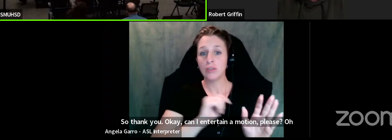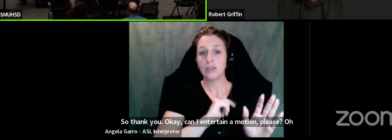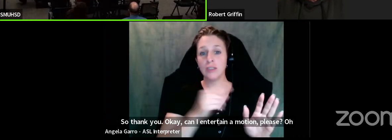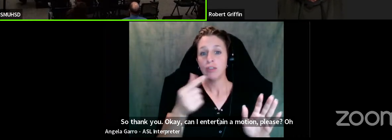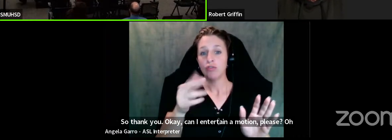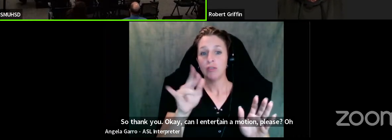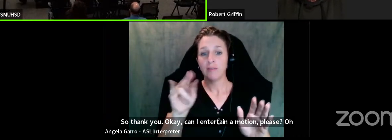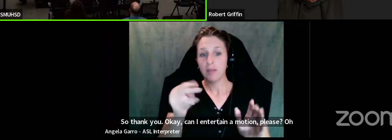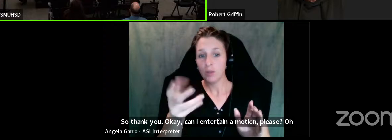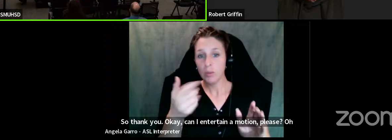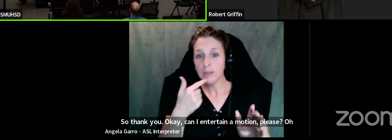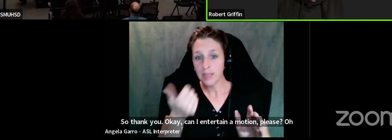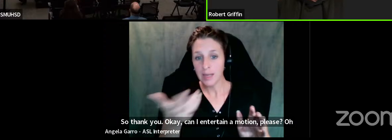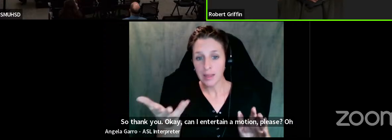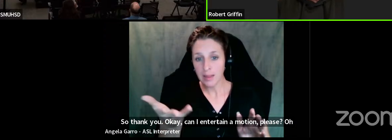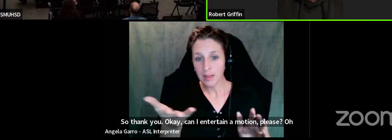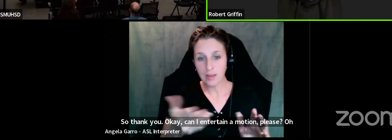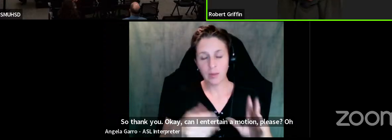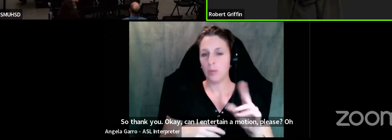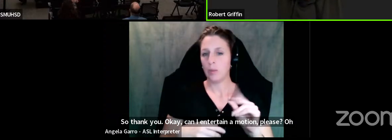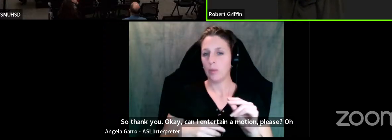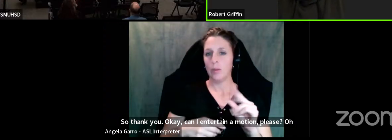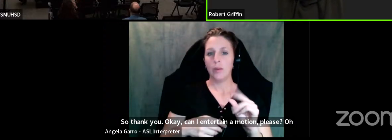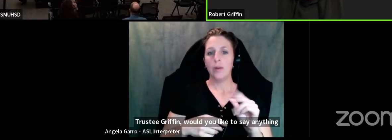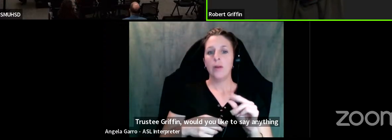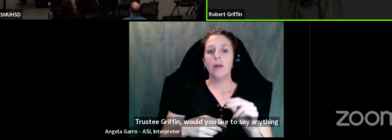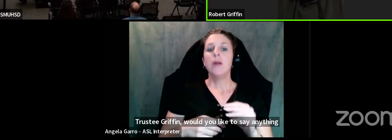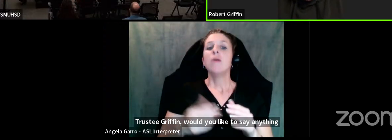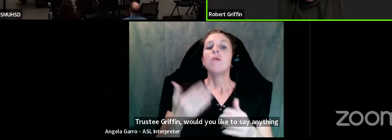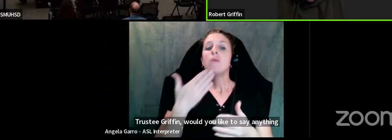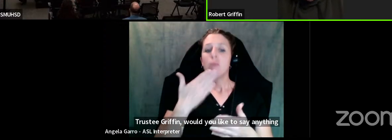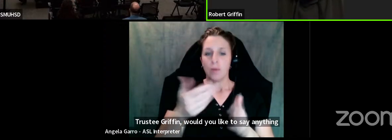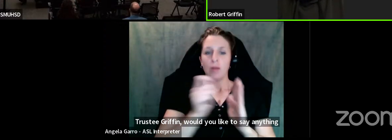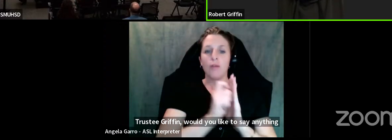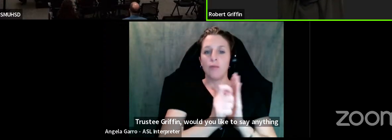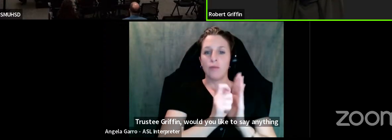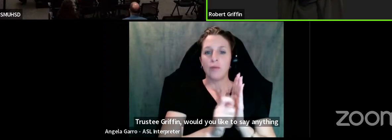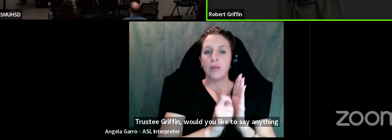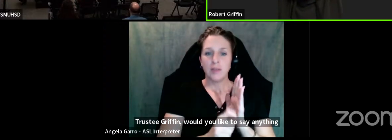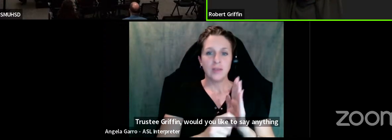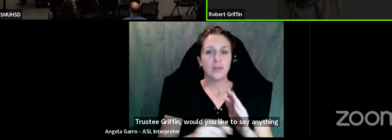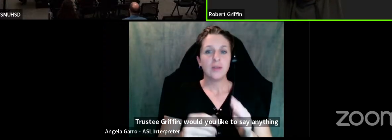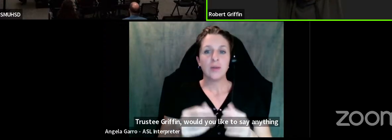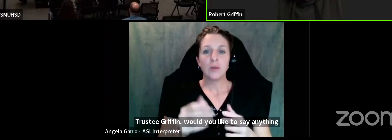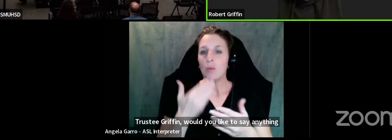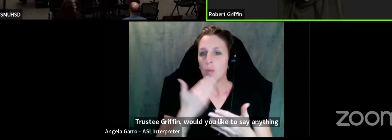you like to say anything? No, that was a well-written and well-read